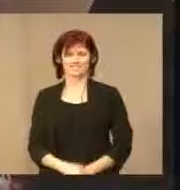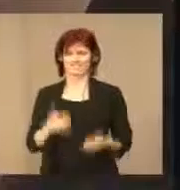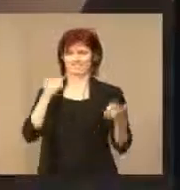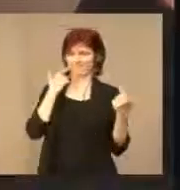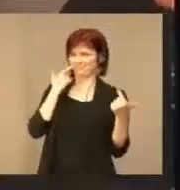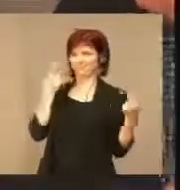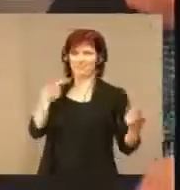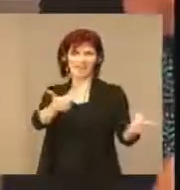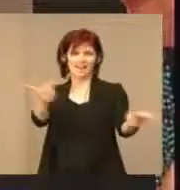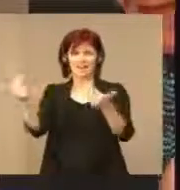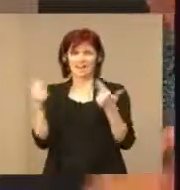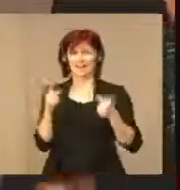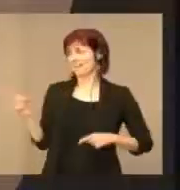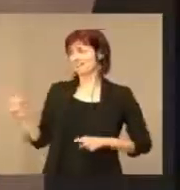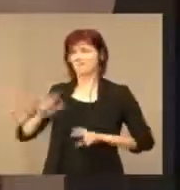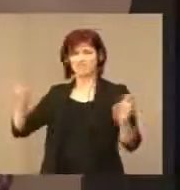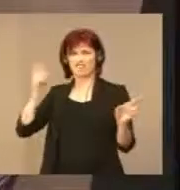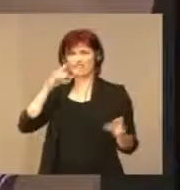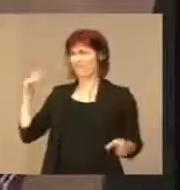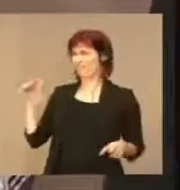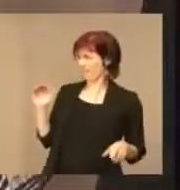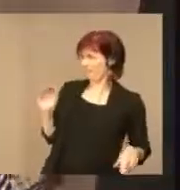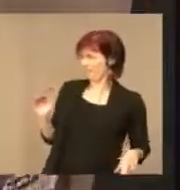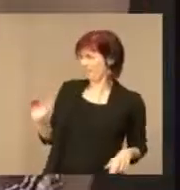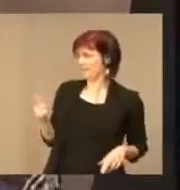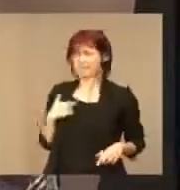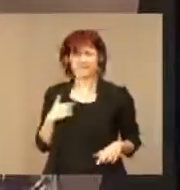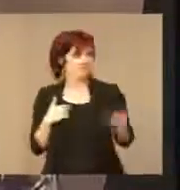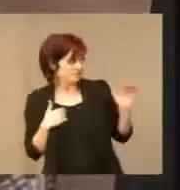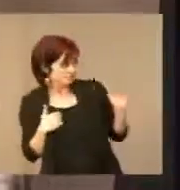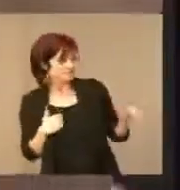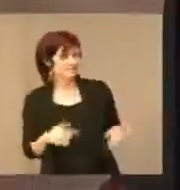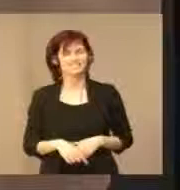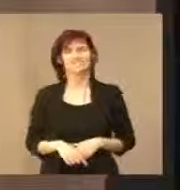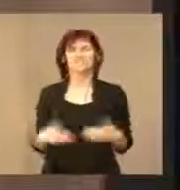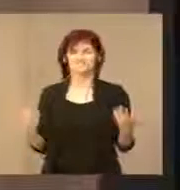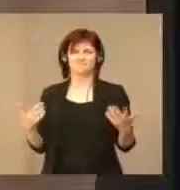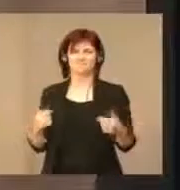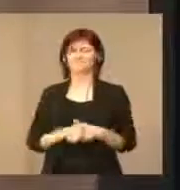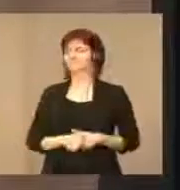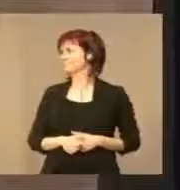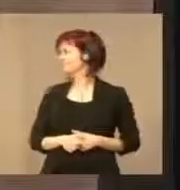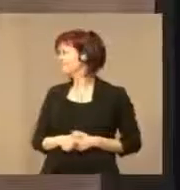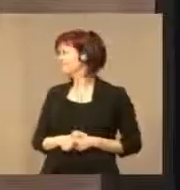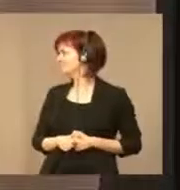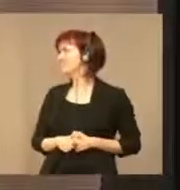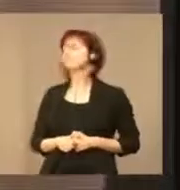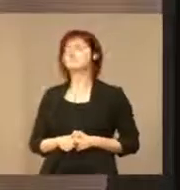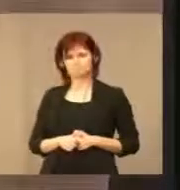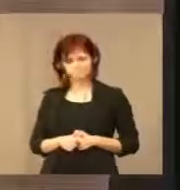He was getting ready to poke me. And poke me. You know, we talk about